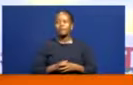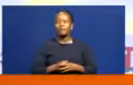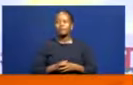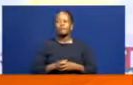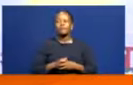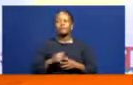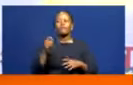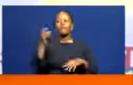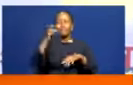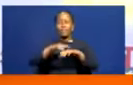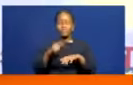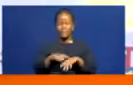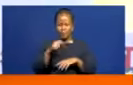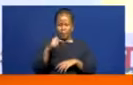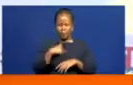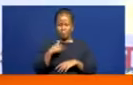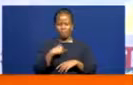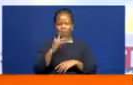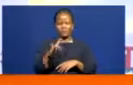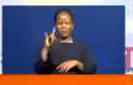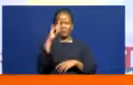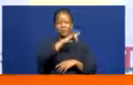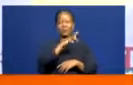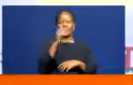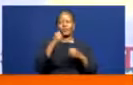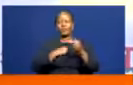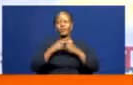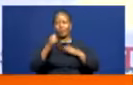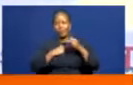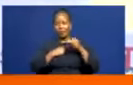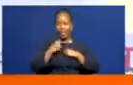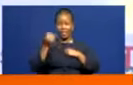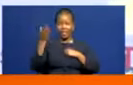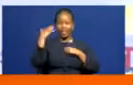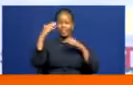When I went to Rwanda for the last summit,